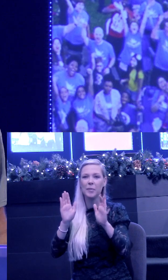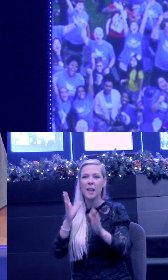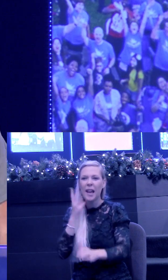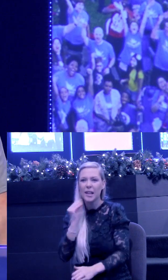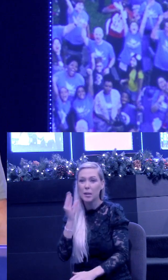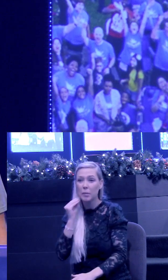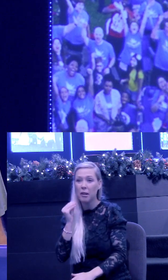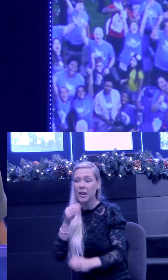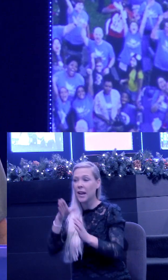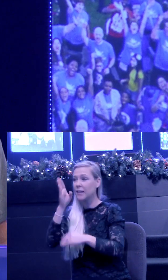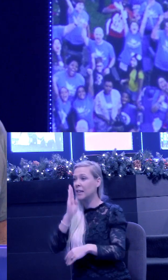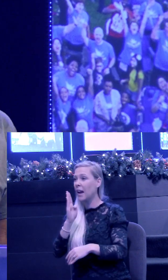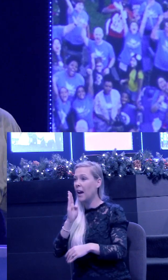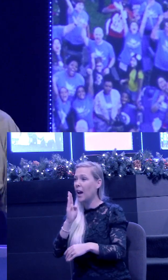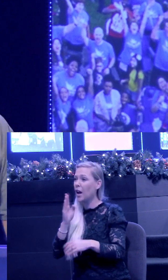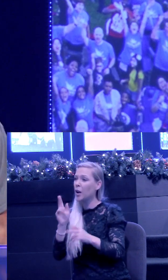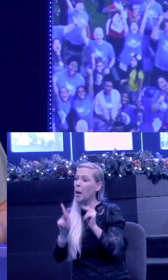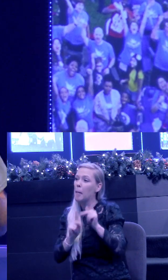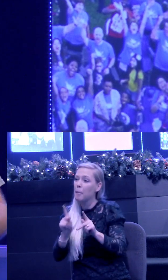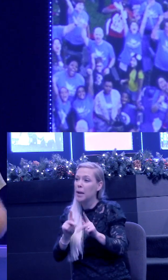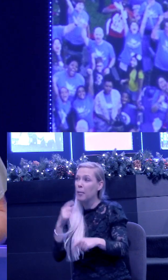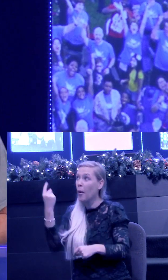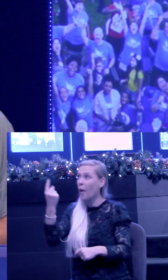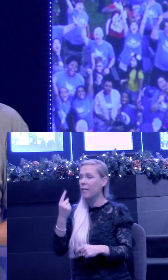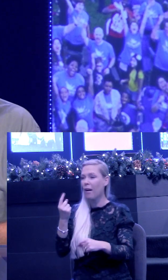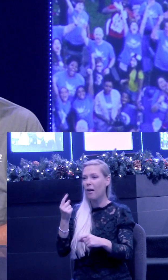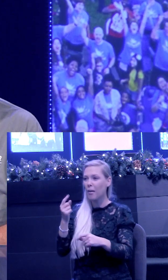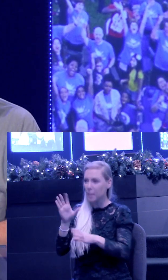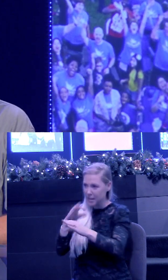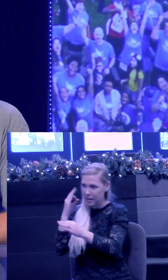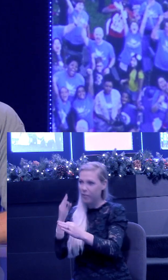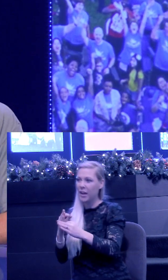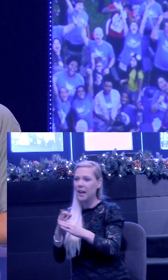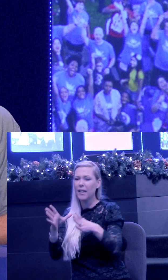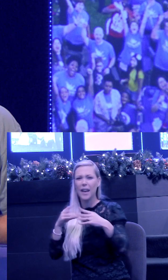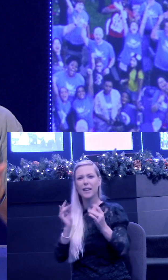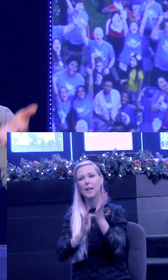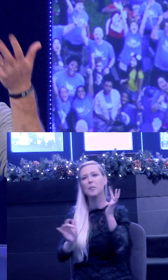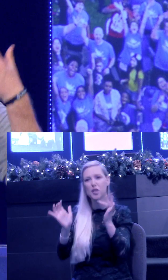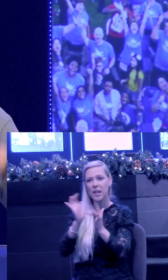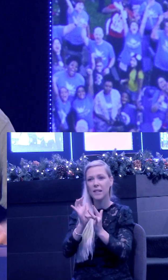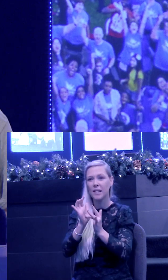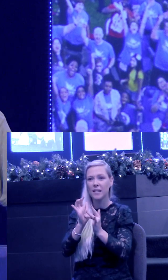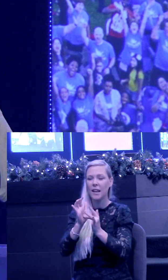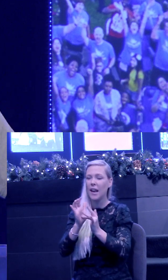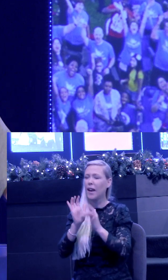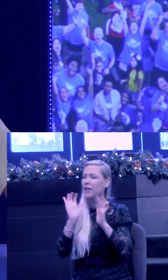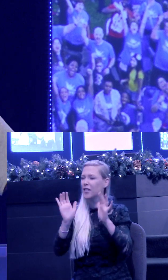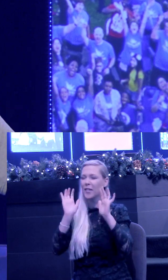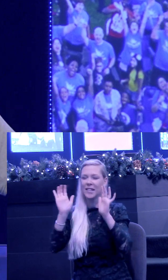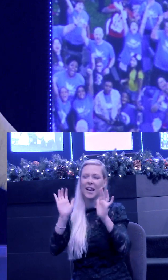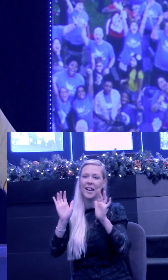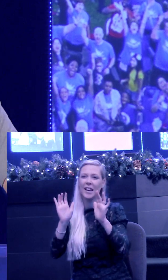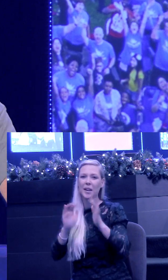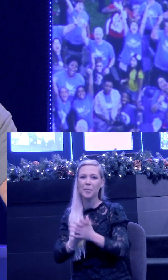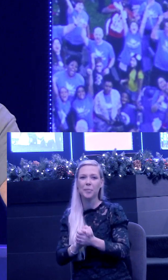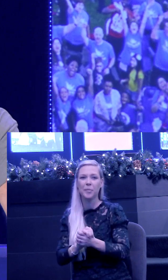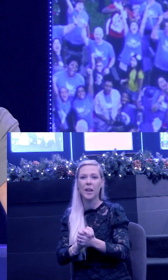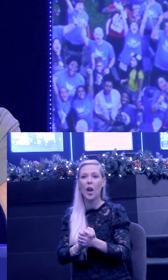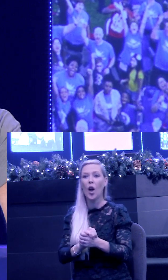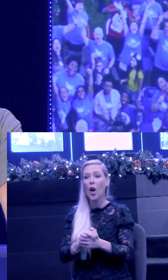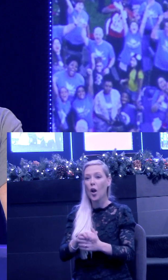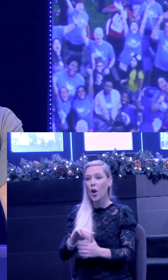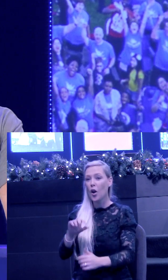people come into faith in that part of our county as God works through us. And it's going to be all of us. And that's why